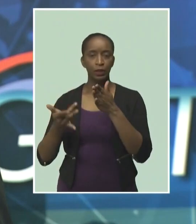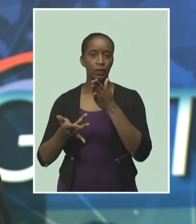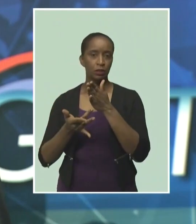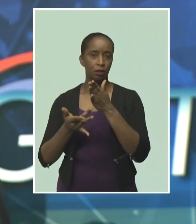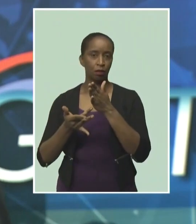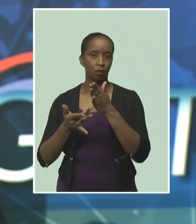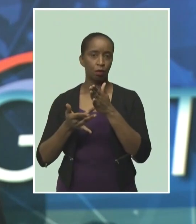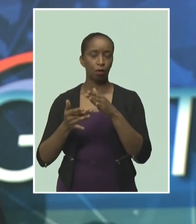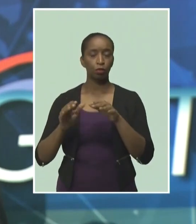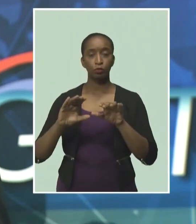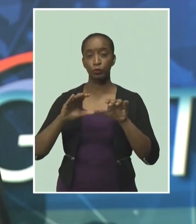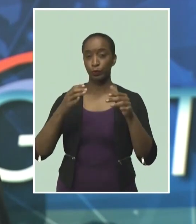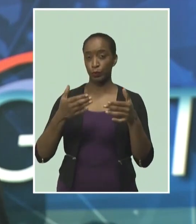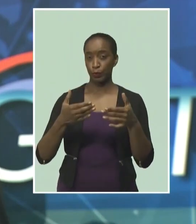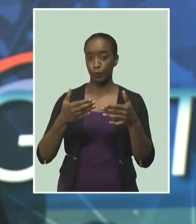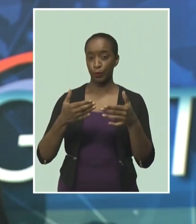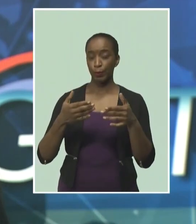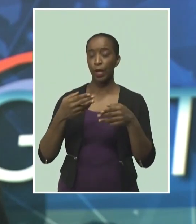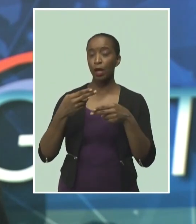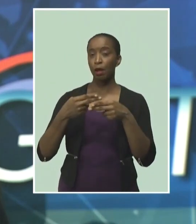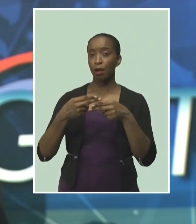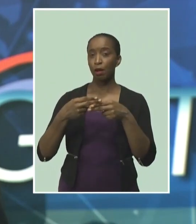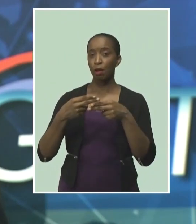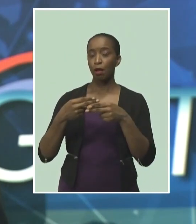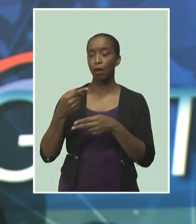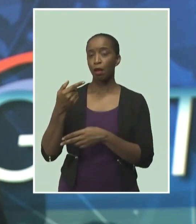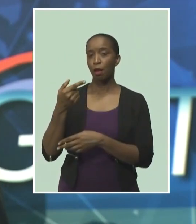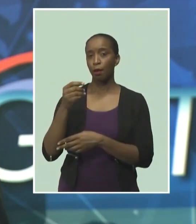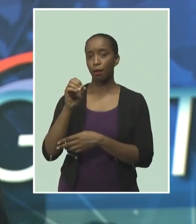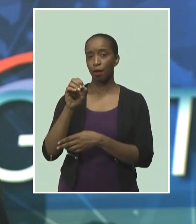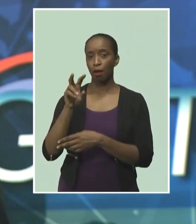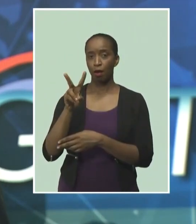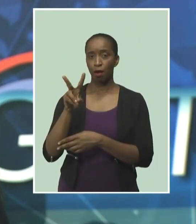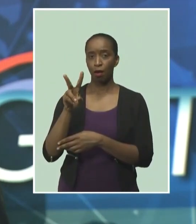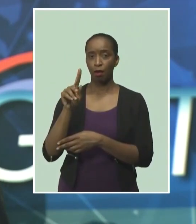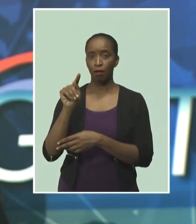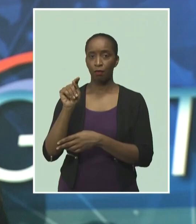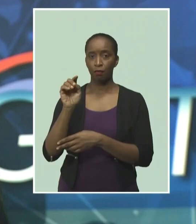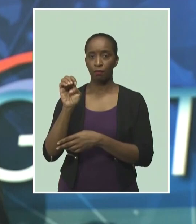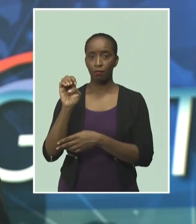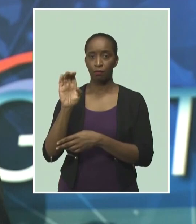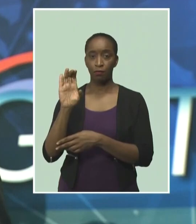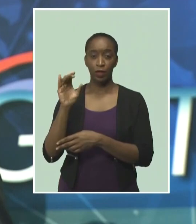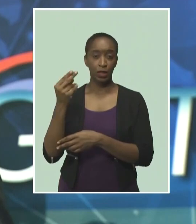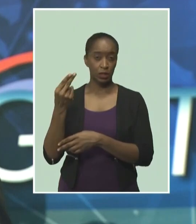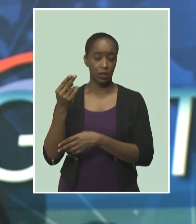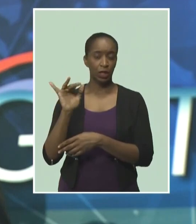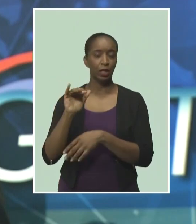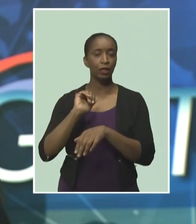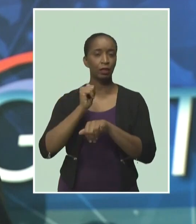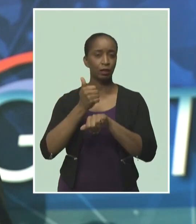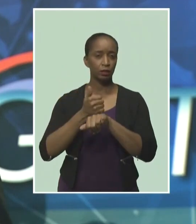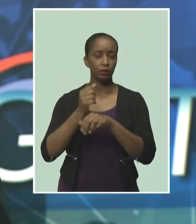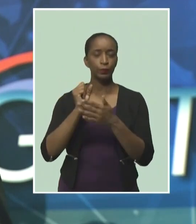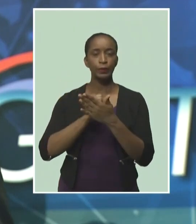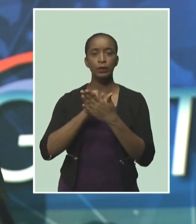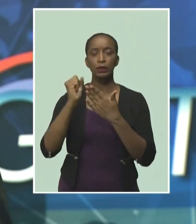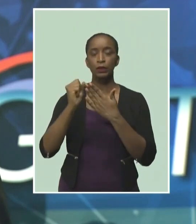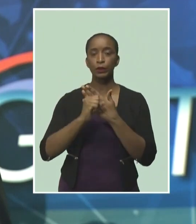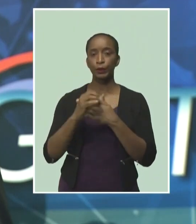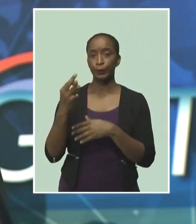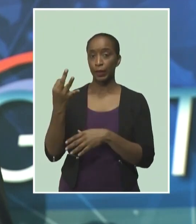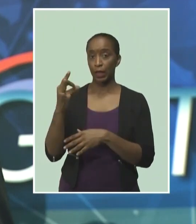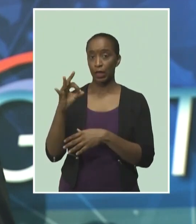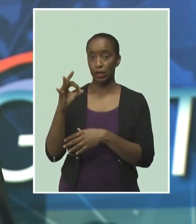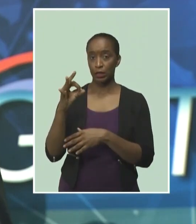GovTech Barbados Limited. It was incorporated under the company's Act Cap 308 on September the 19th.